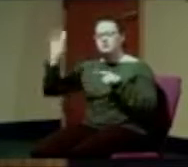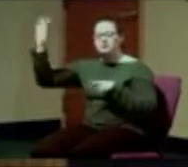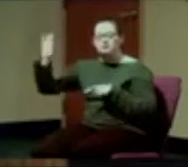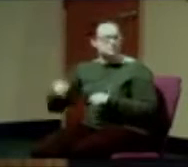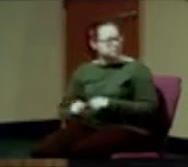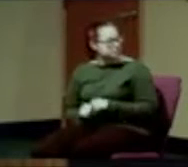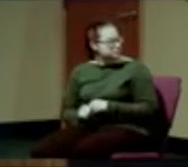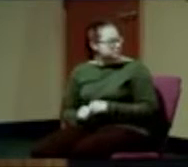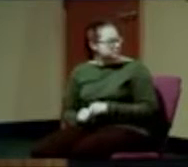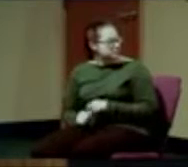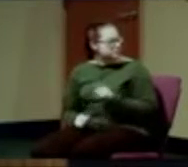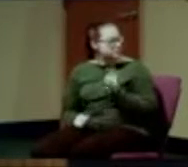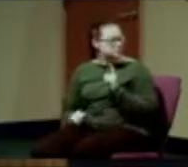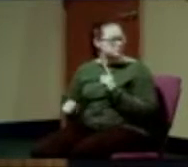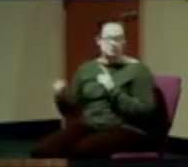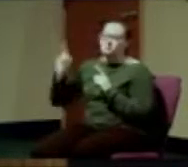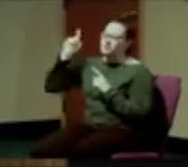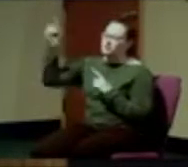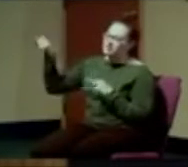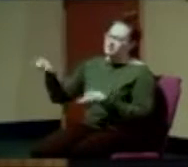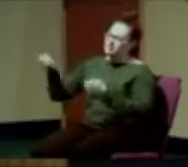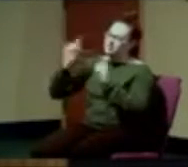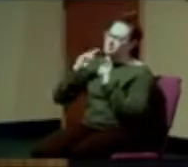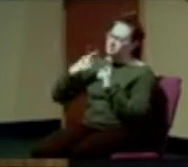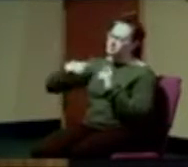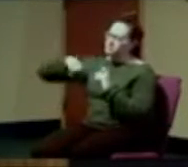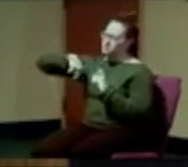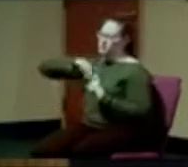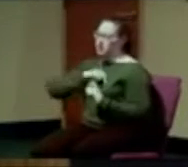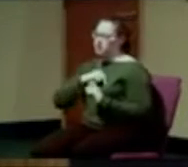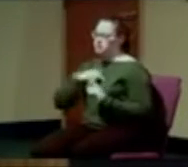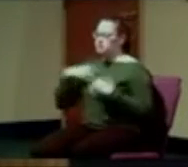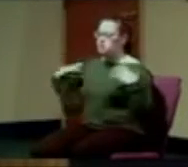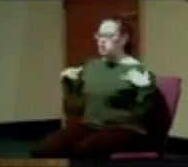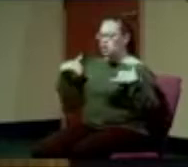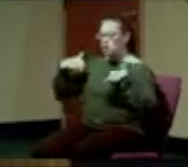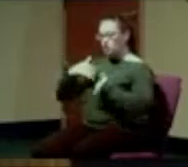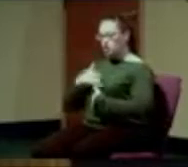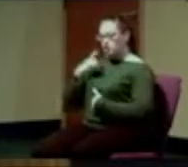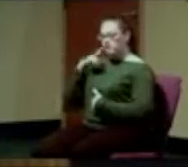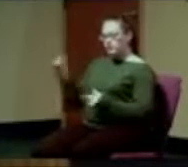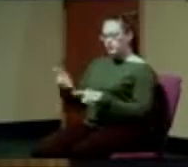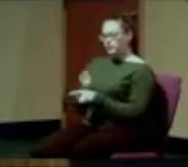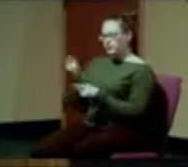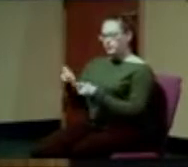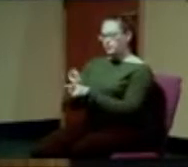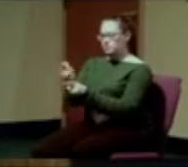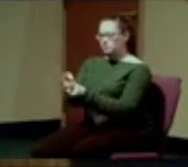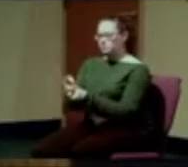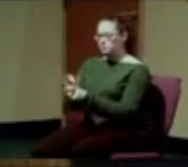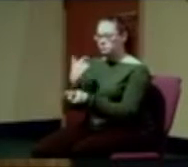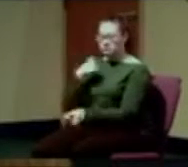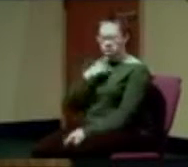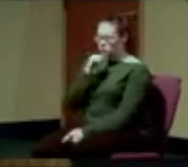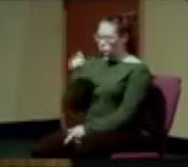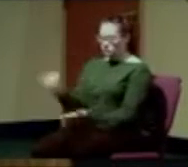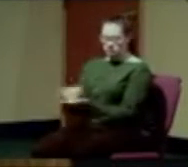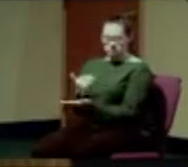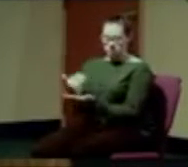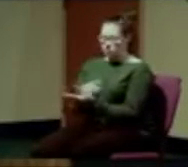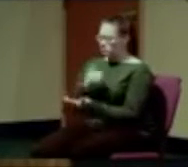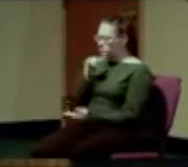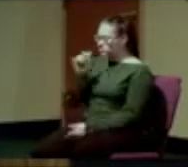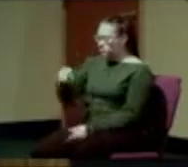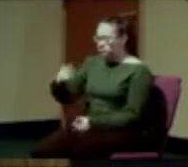He gives us a coat of righteousness that we get to put on. We didn't do anything to deserve it. There's